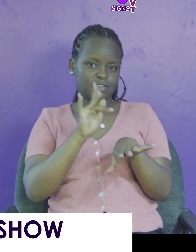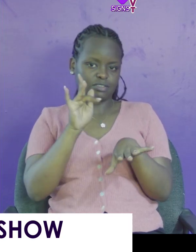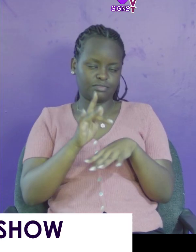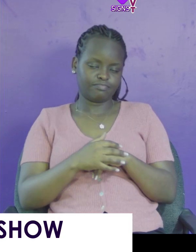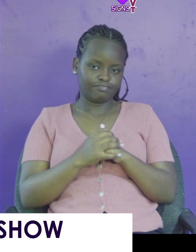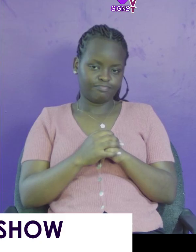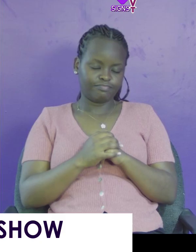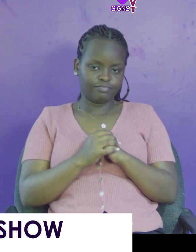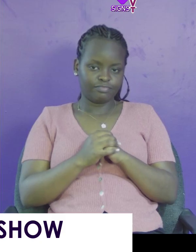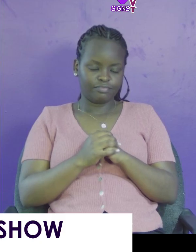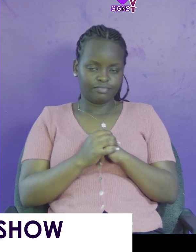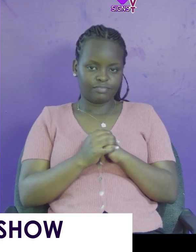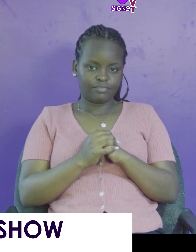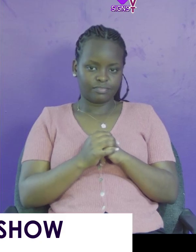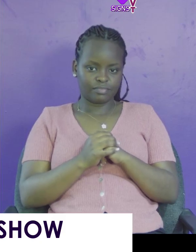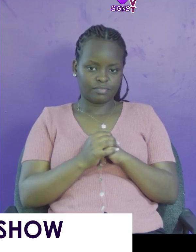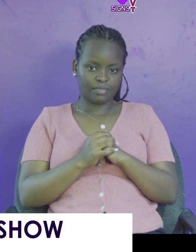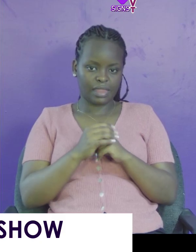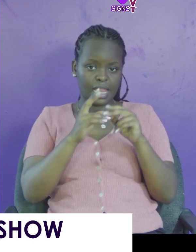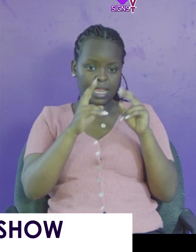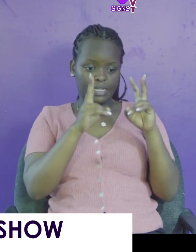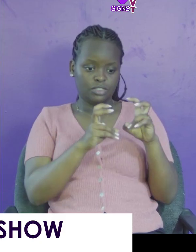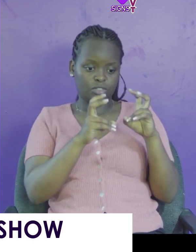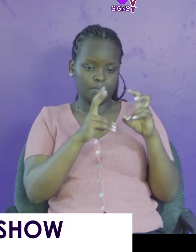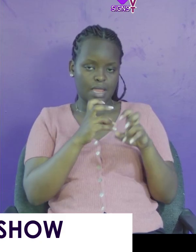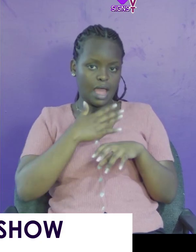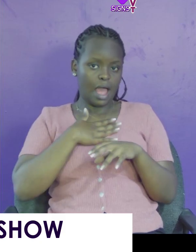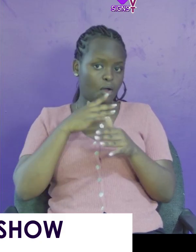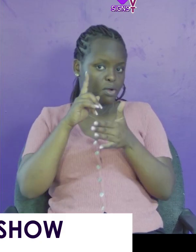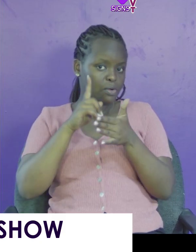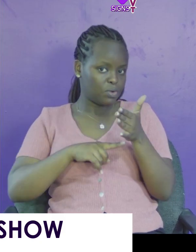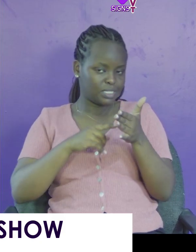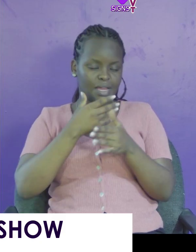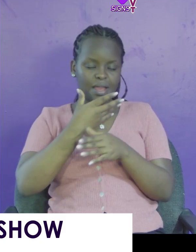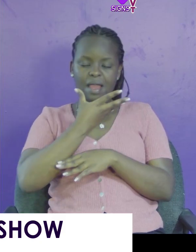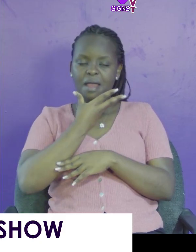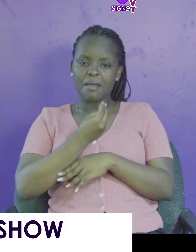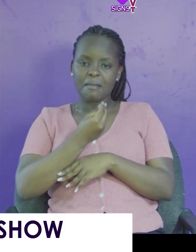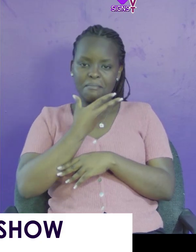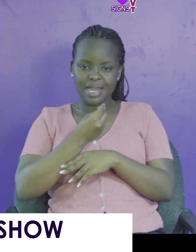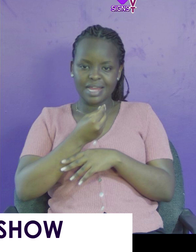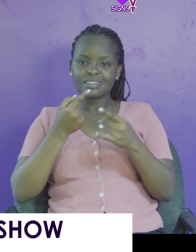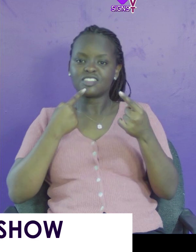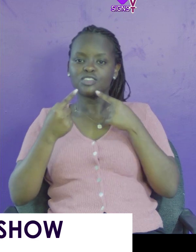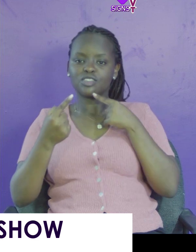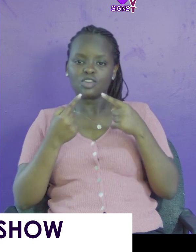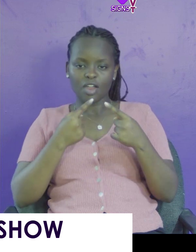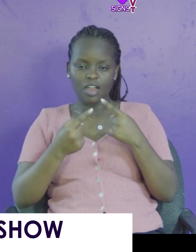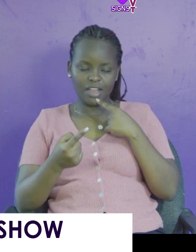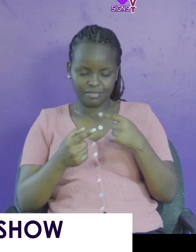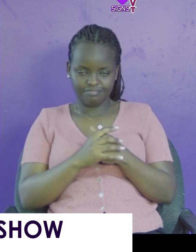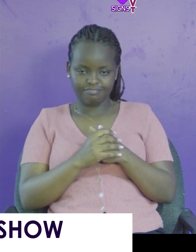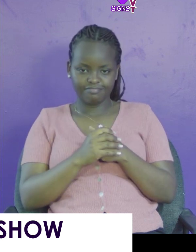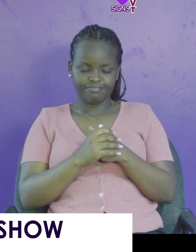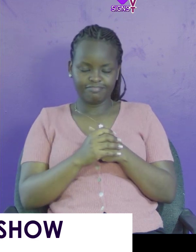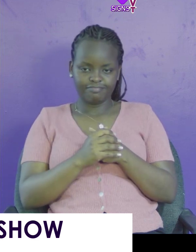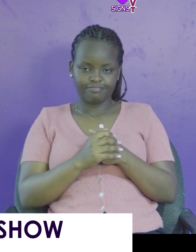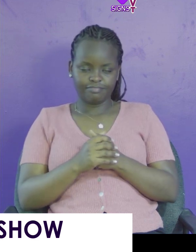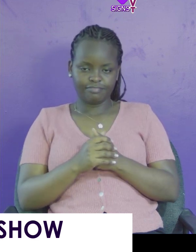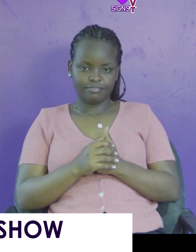Can you believe that our topic today is man talk? Yes, that is our topic